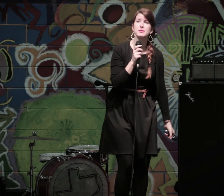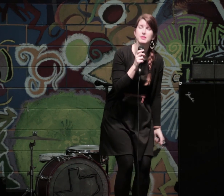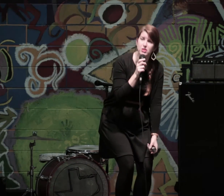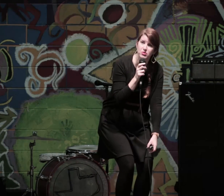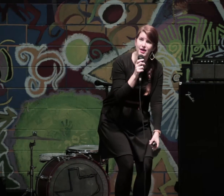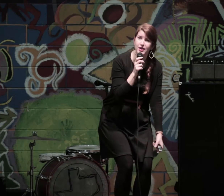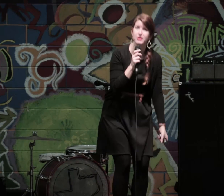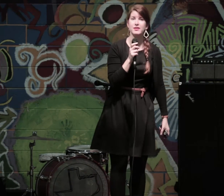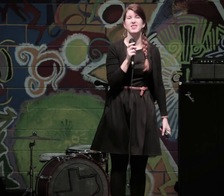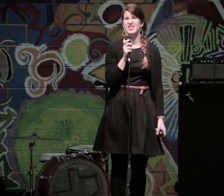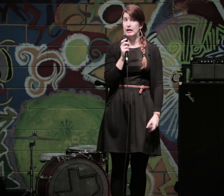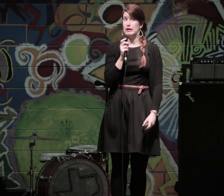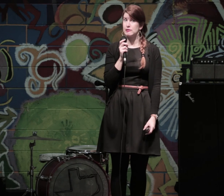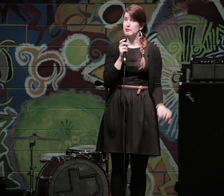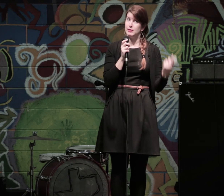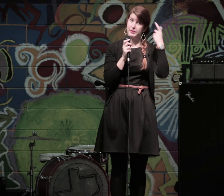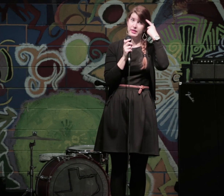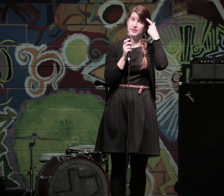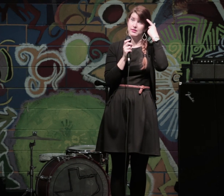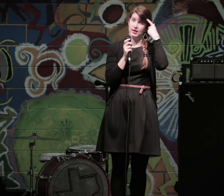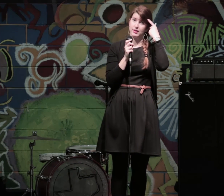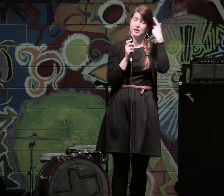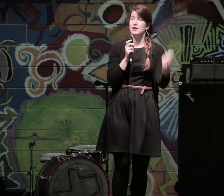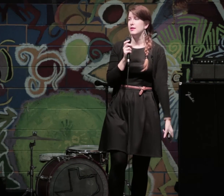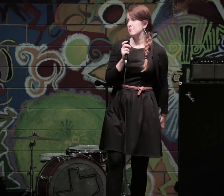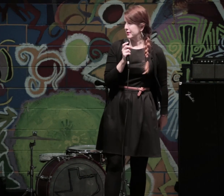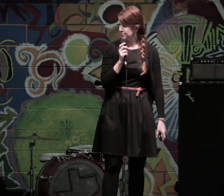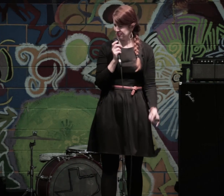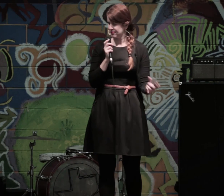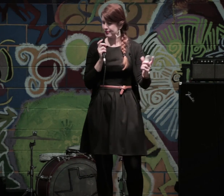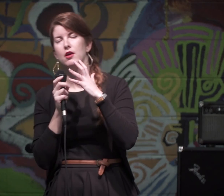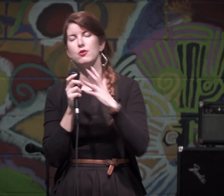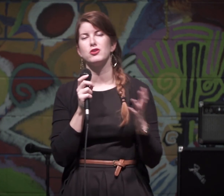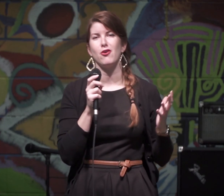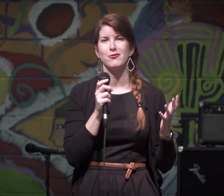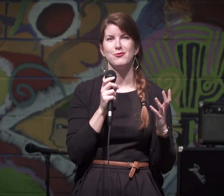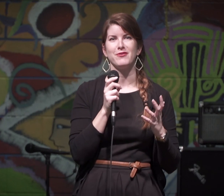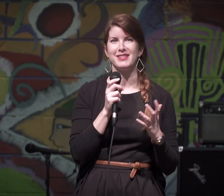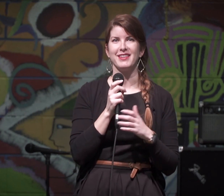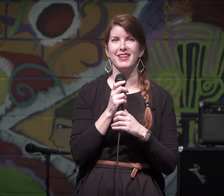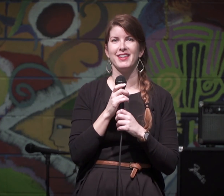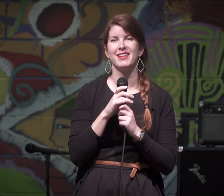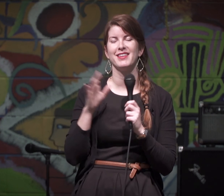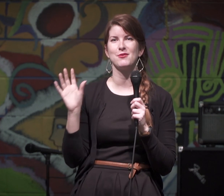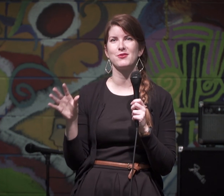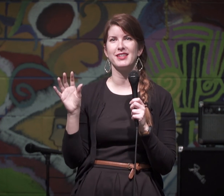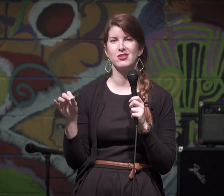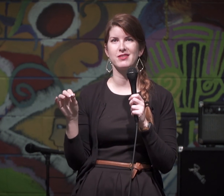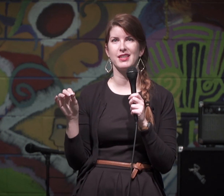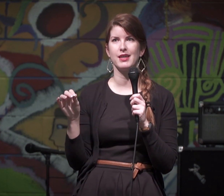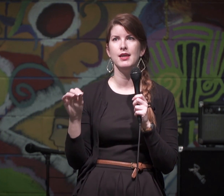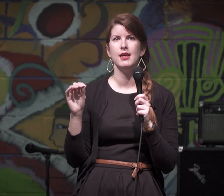your arms must be so tired. Actually, no, my brain's a little tired. But there was an article recently that was